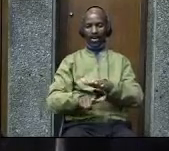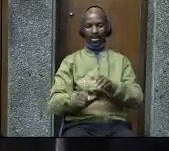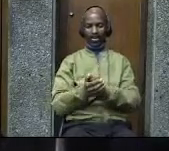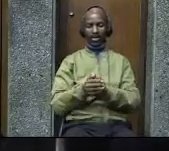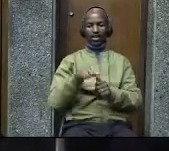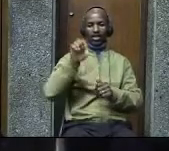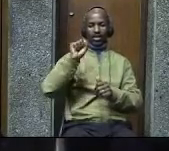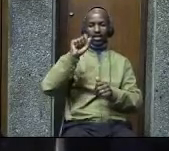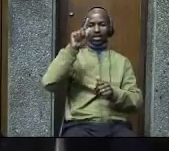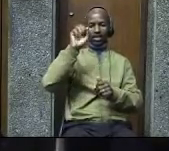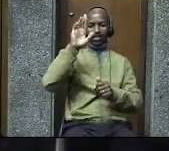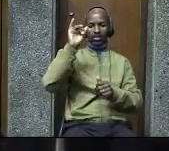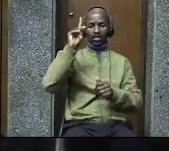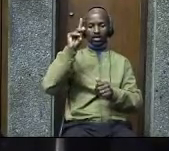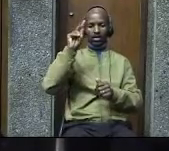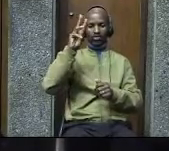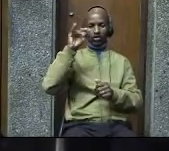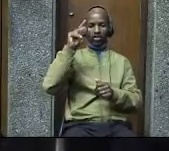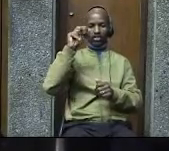Sterkfontein.